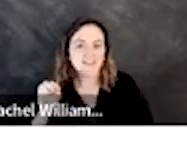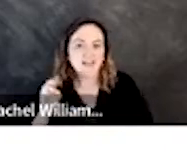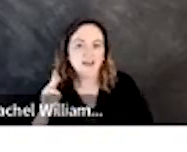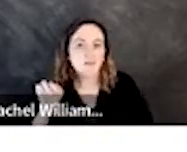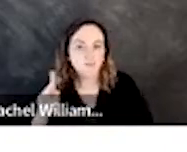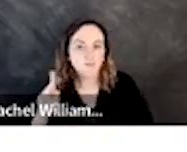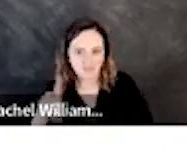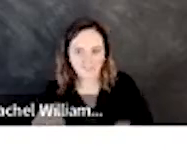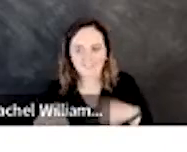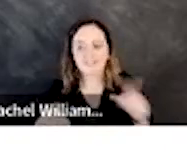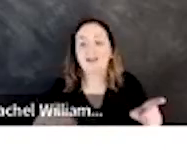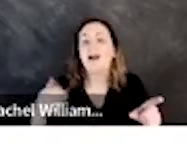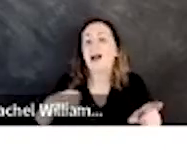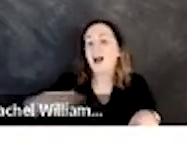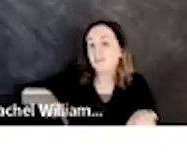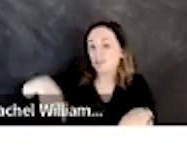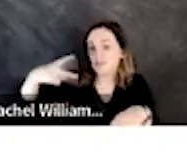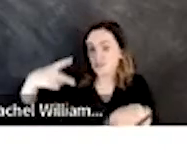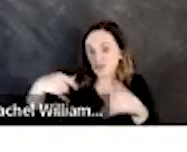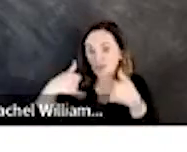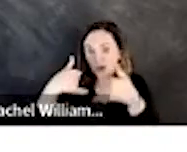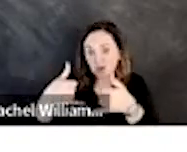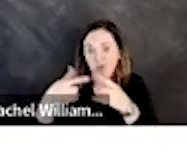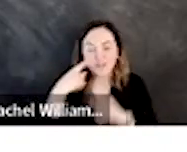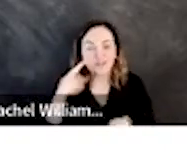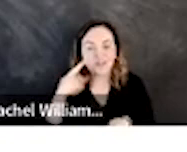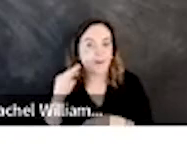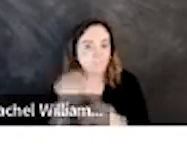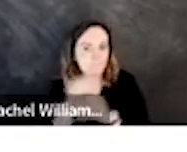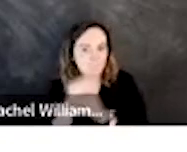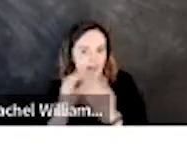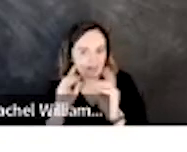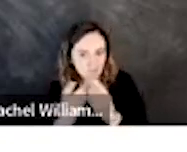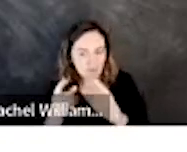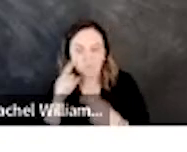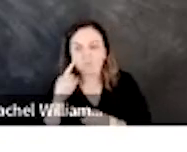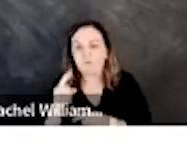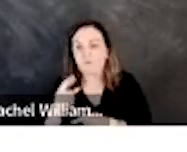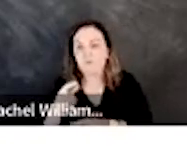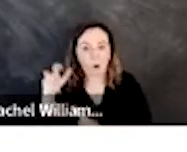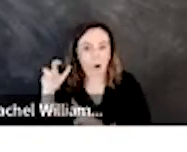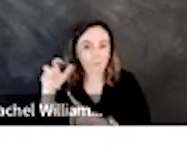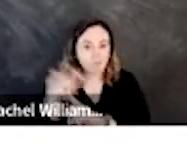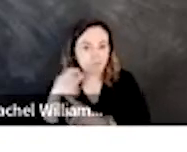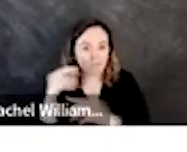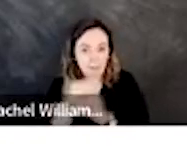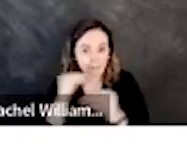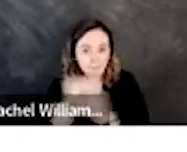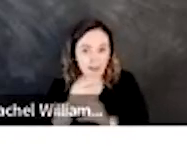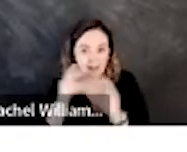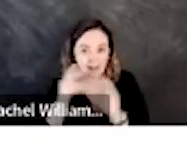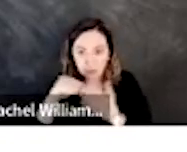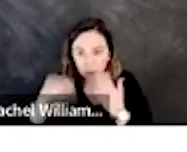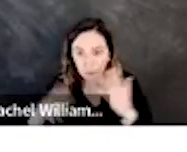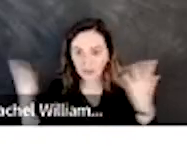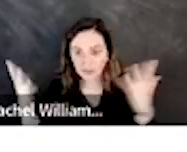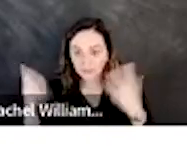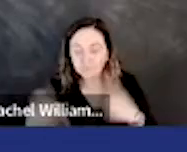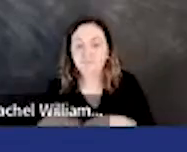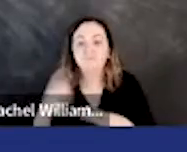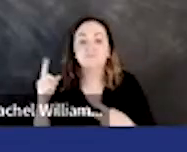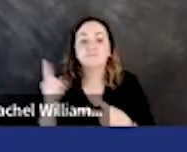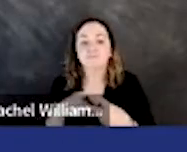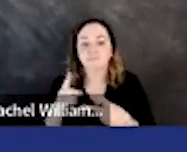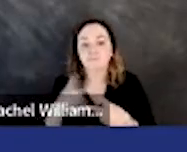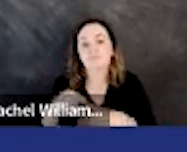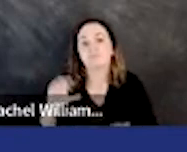There are two awards for the Department of Math for Outstanding Mathematician. The